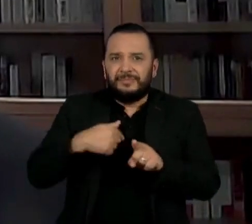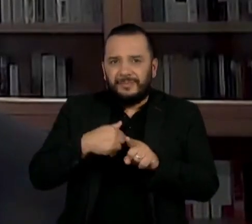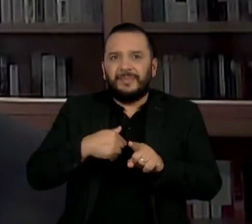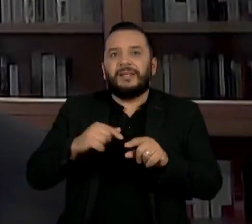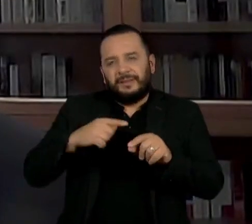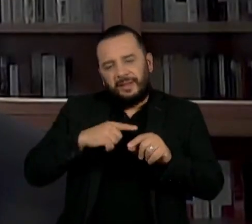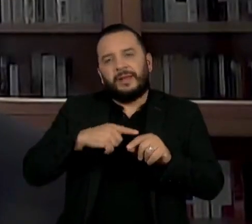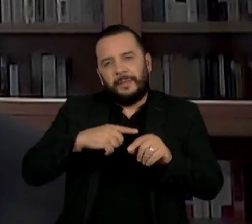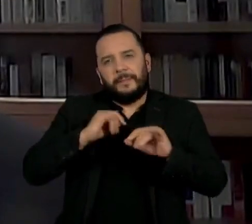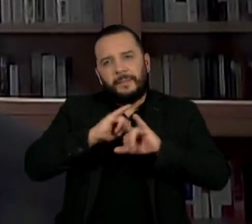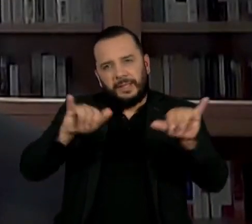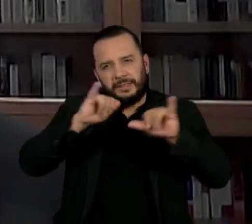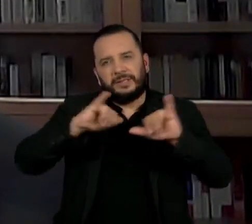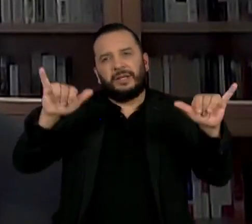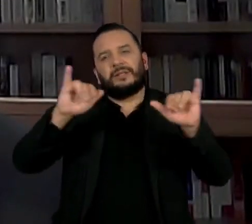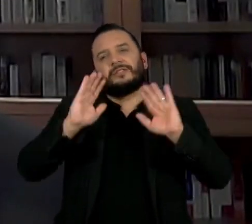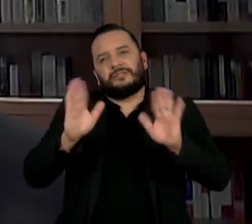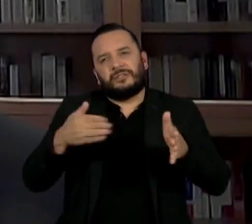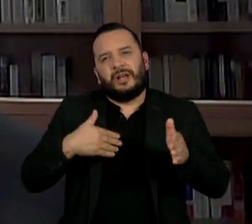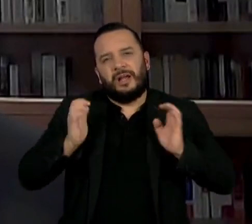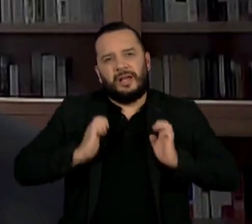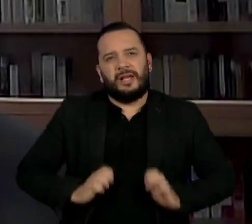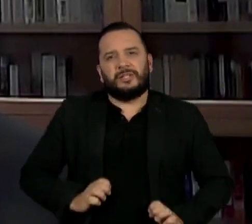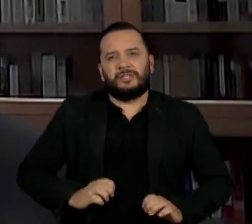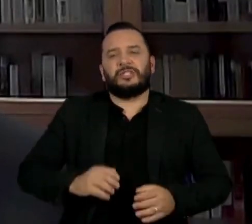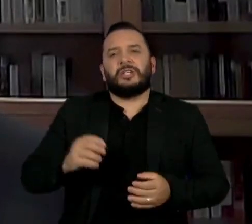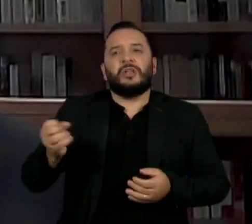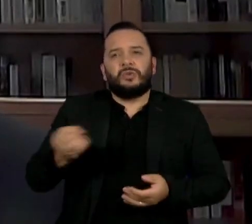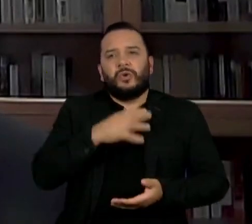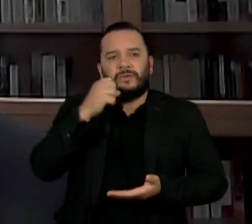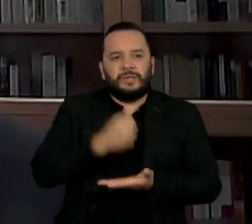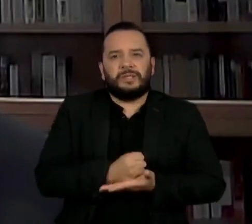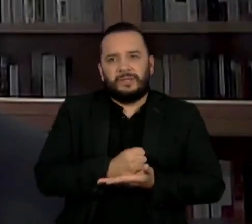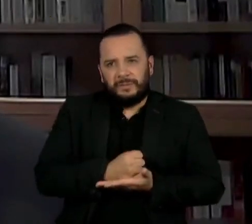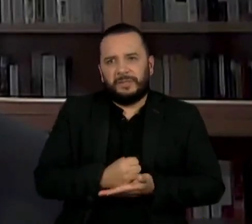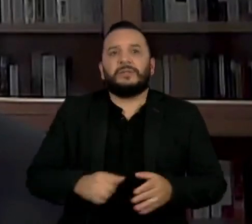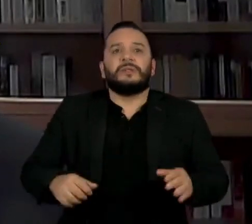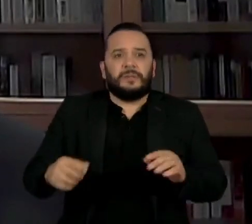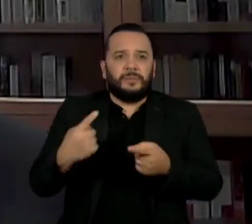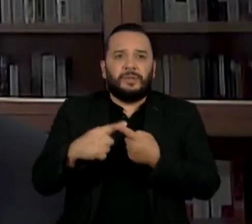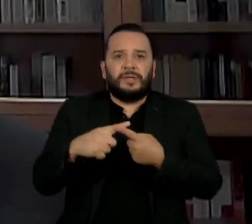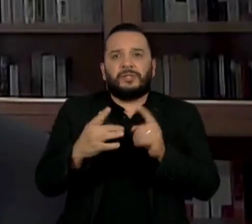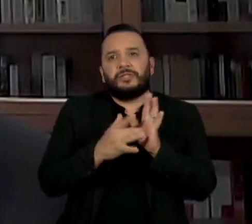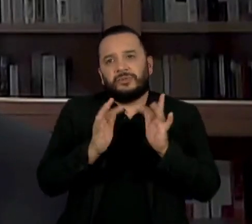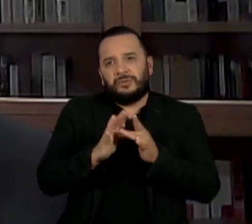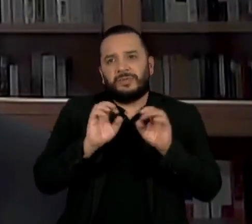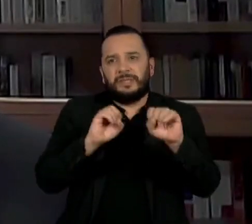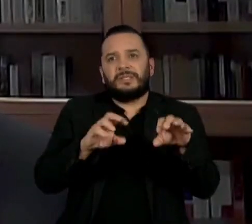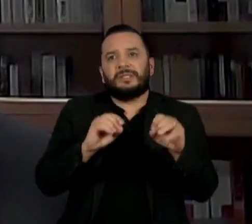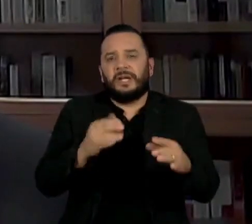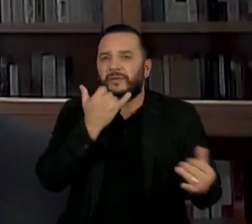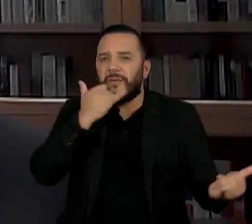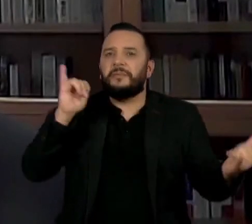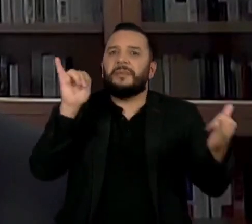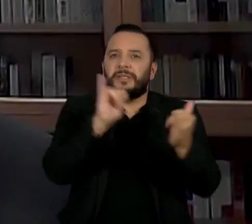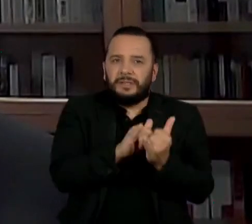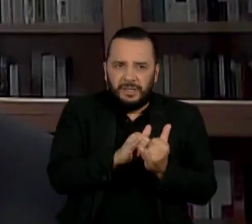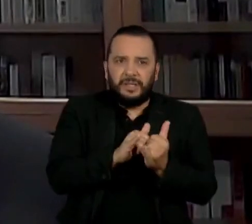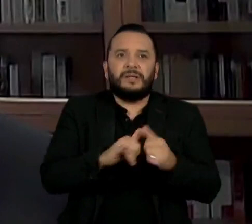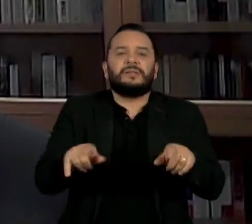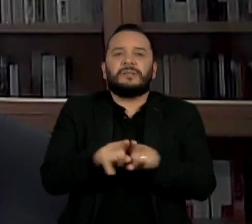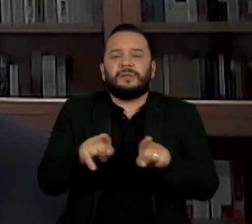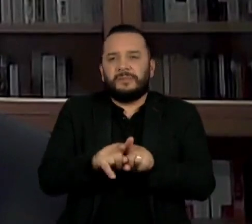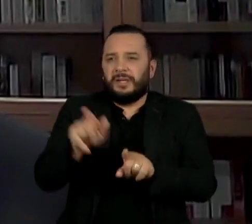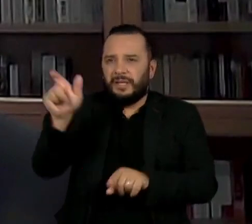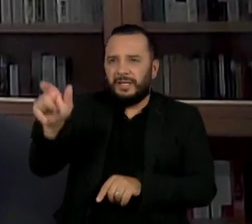ethical message in the New Testament. What Jesus was preaching about forgiveness,